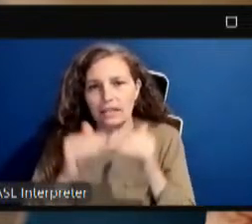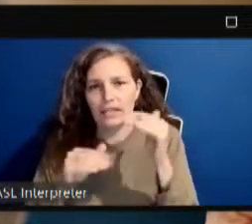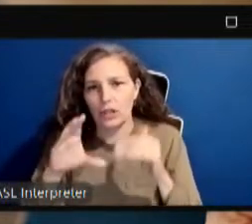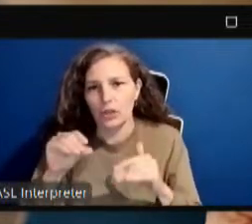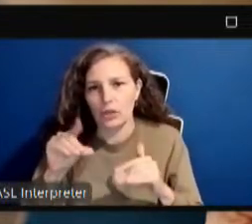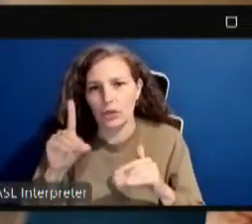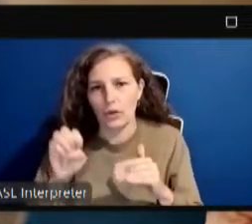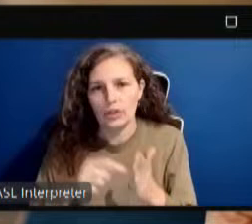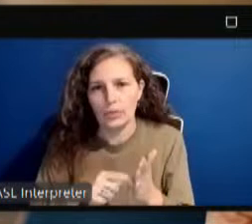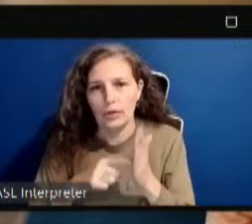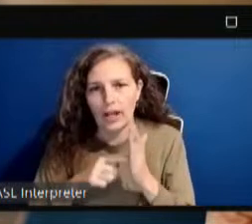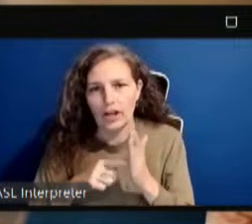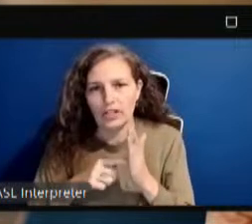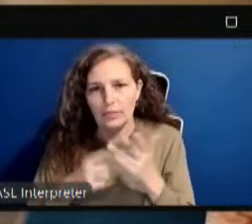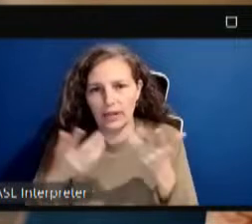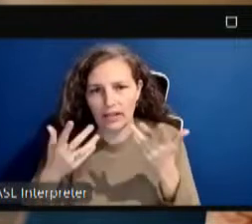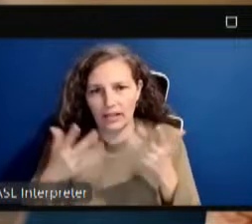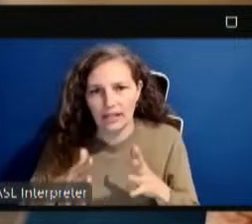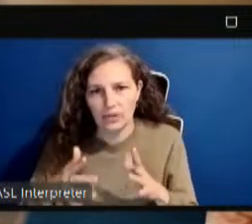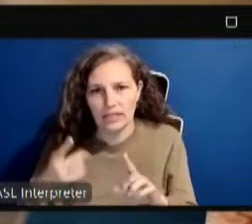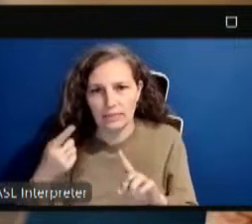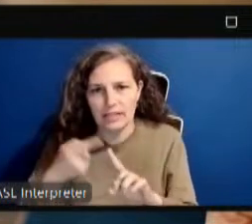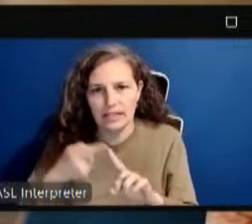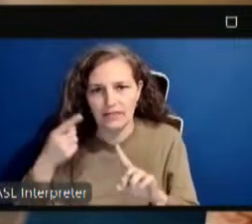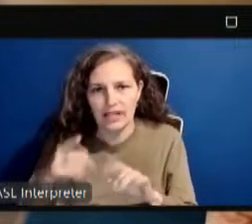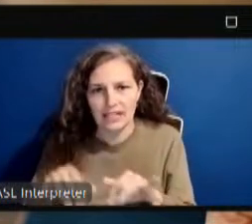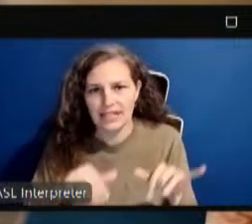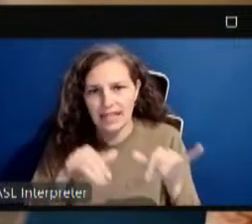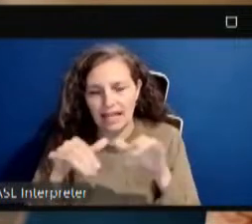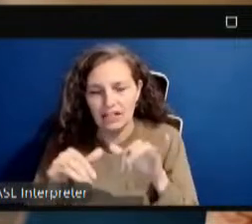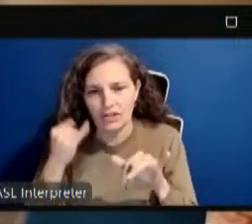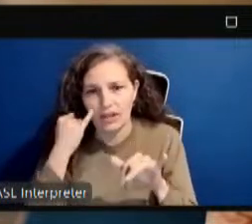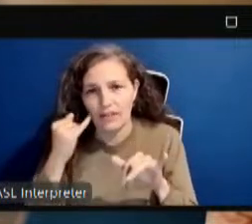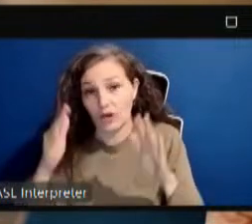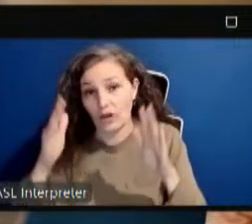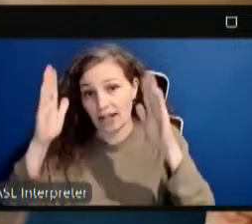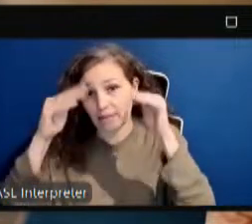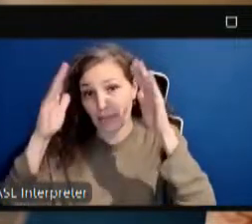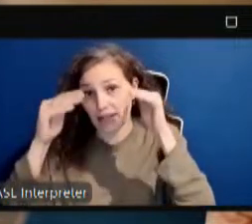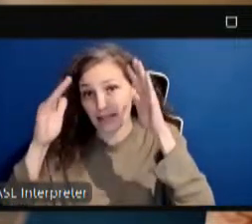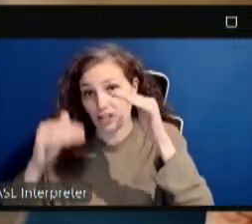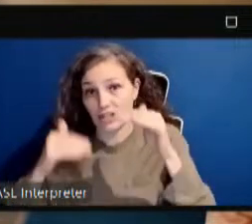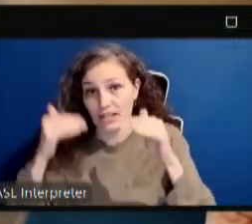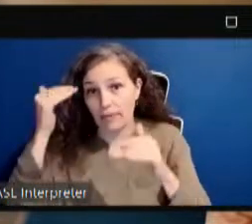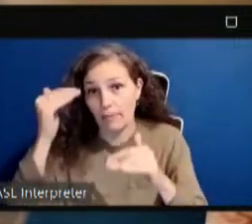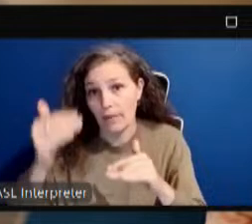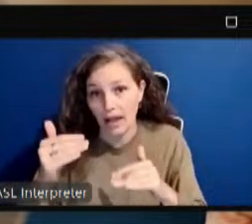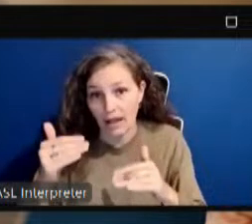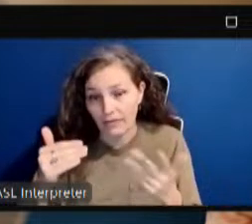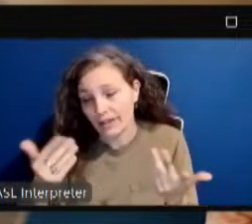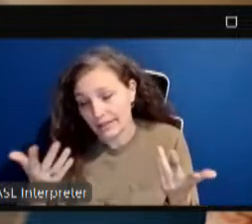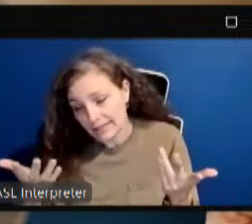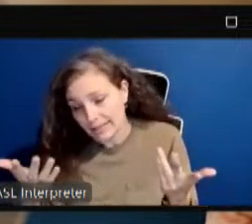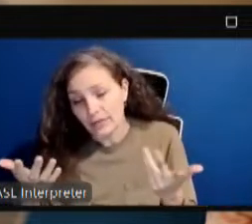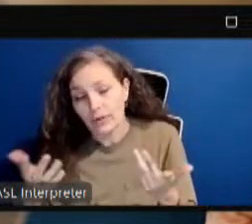Now, if your expectation is above that, that's not necessarily required, but just make sure that it does meet the building